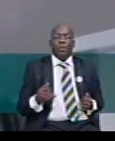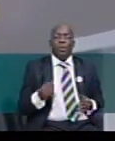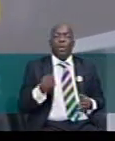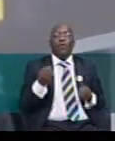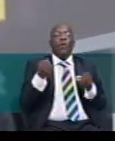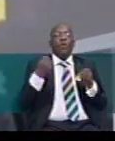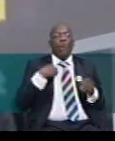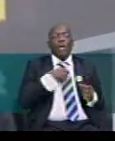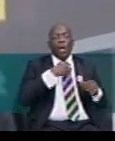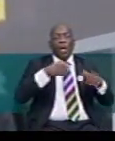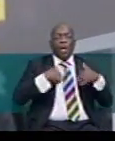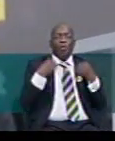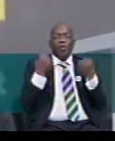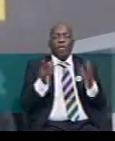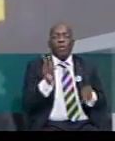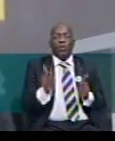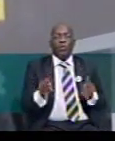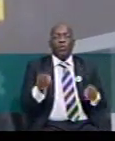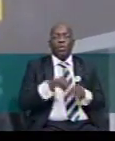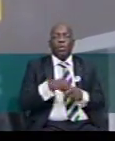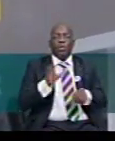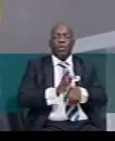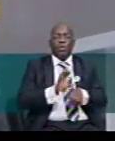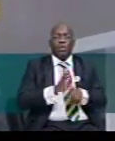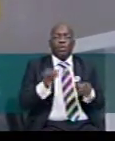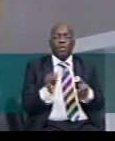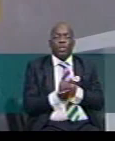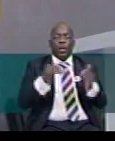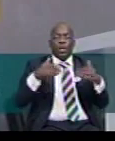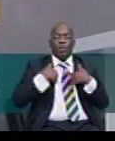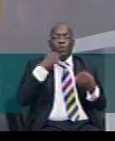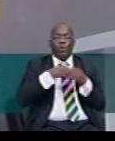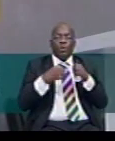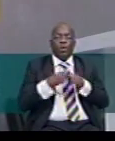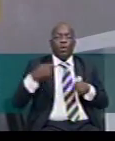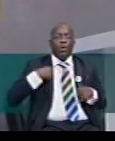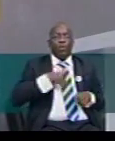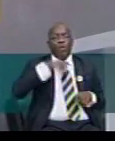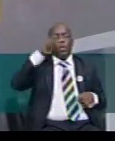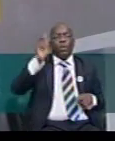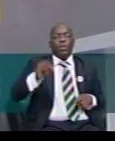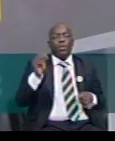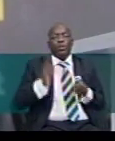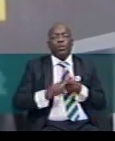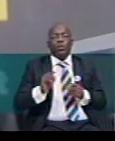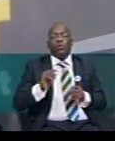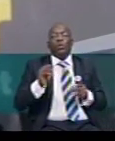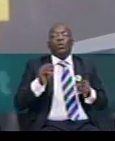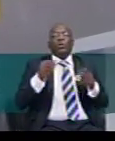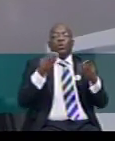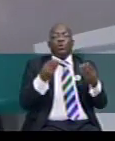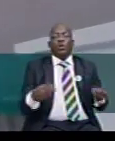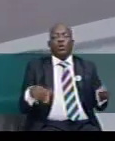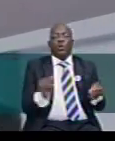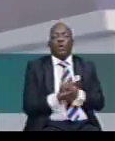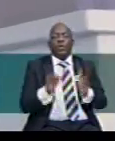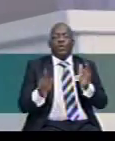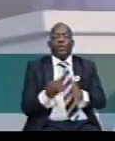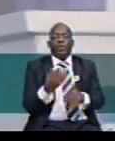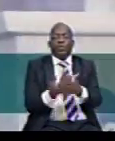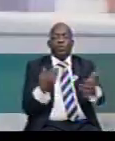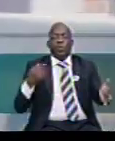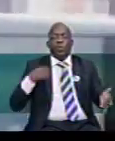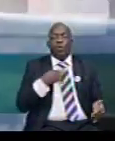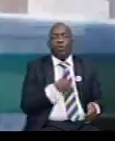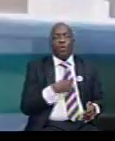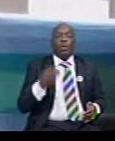church, and we need to settle all that before we can evangelize. Look at our Jerusalem. We